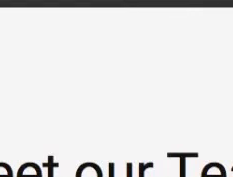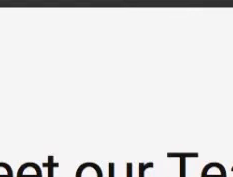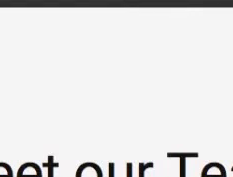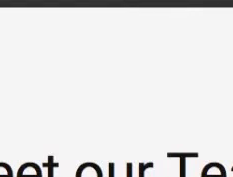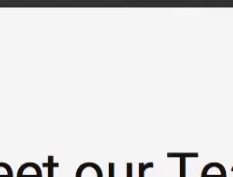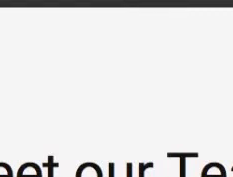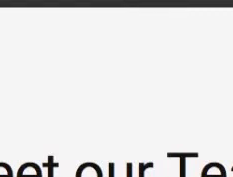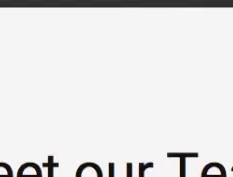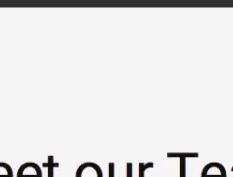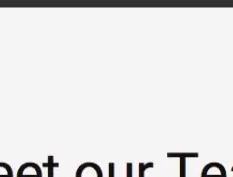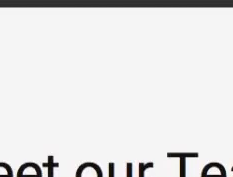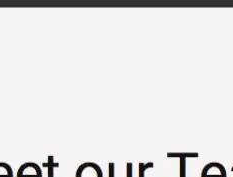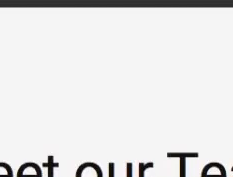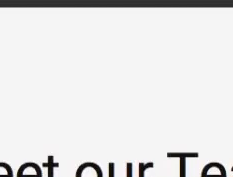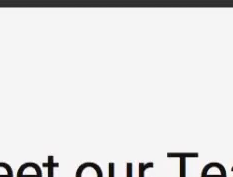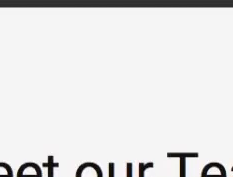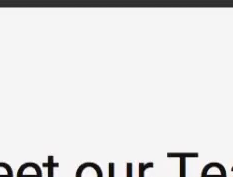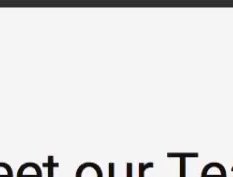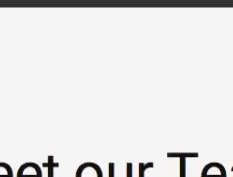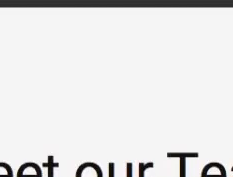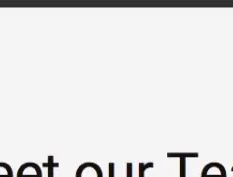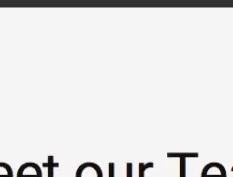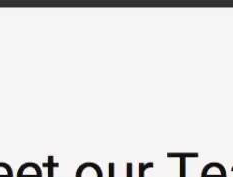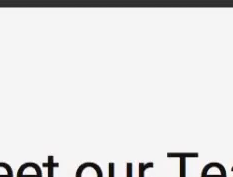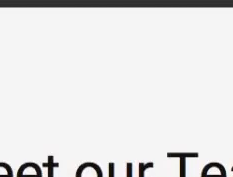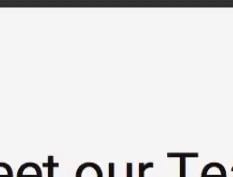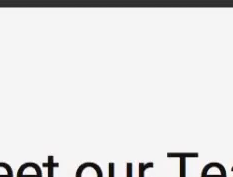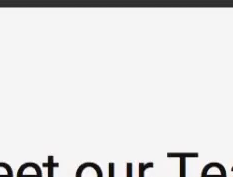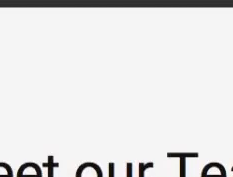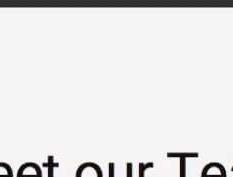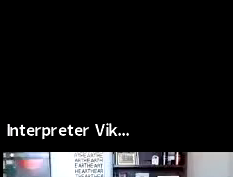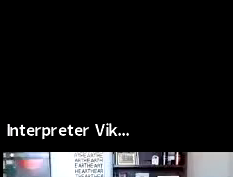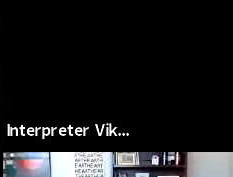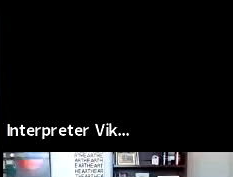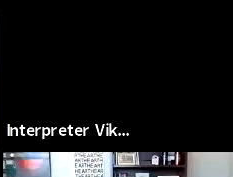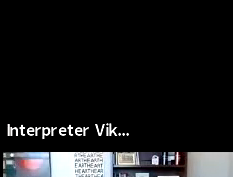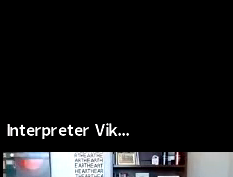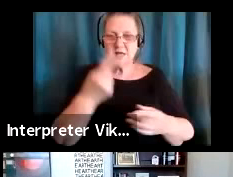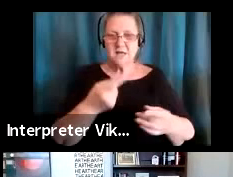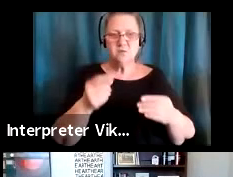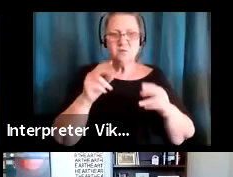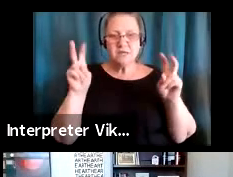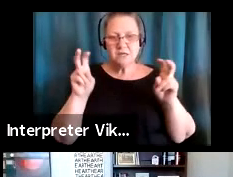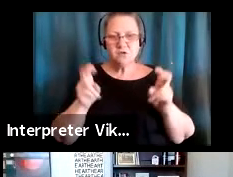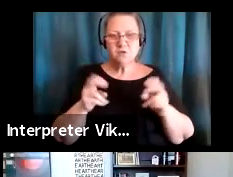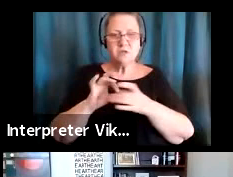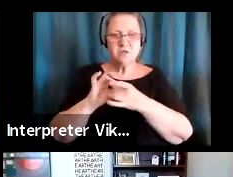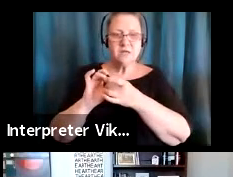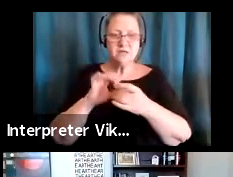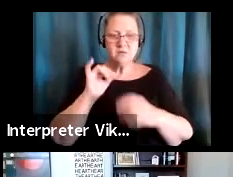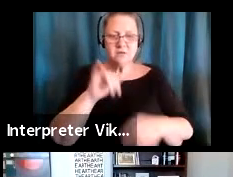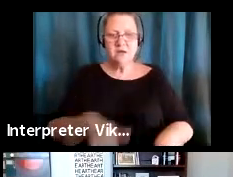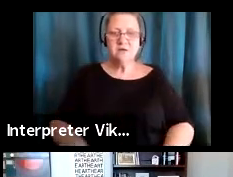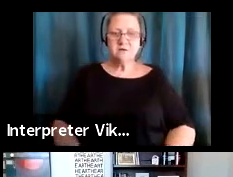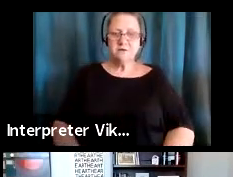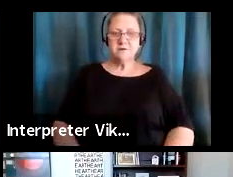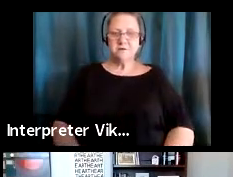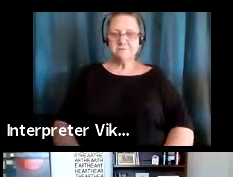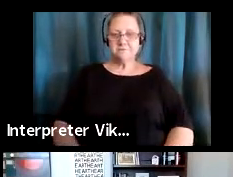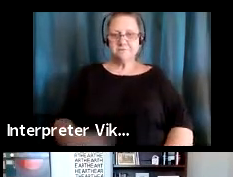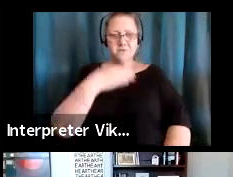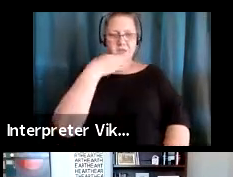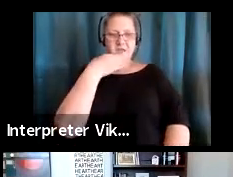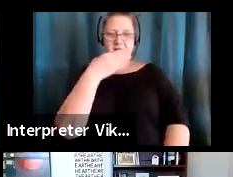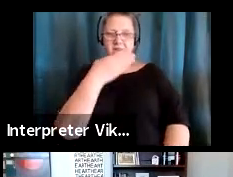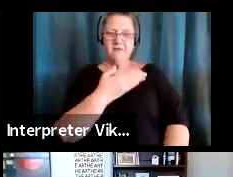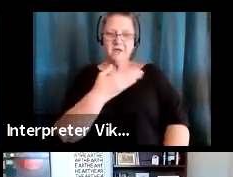this information is going out to the public that most importantly needs it. Thank you. Thank you, Dee. And I'm sure there'll be some follow-up